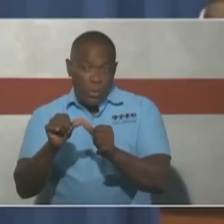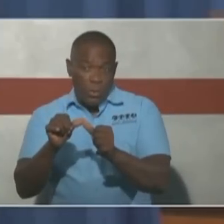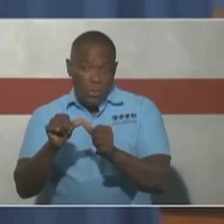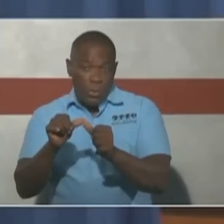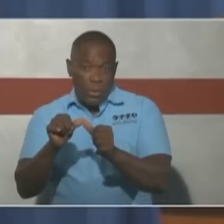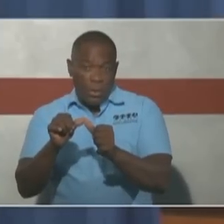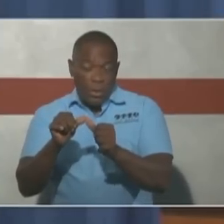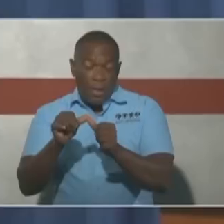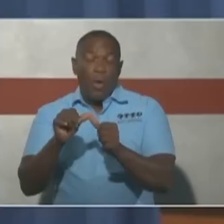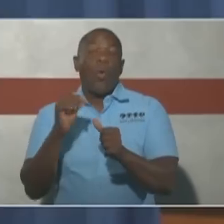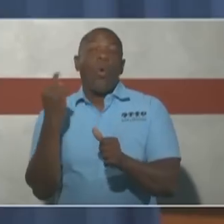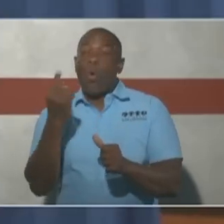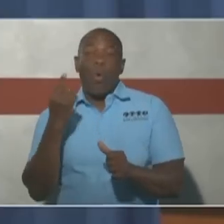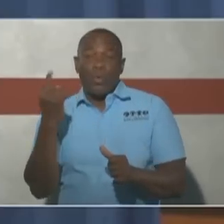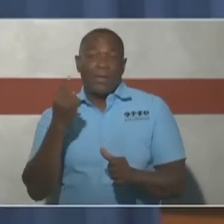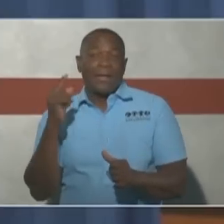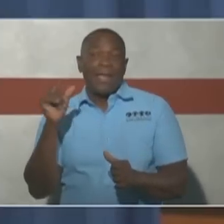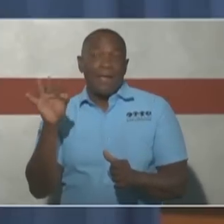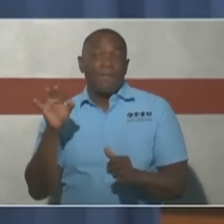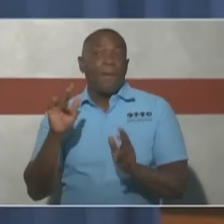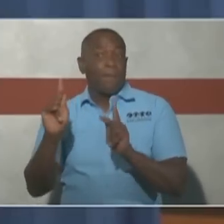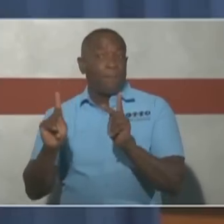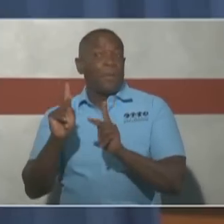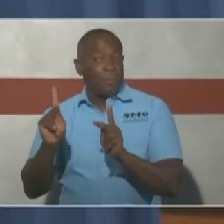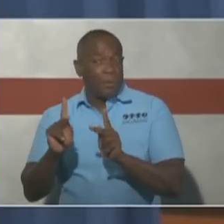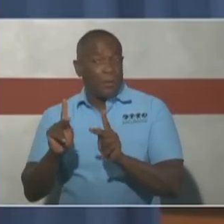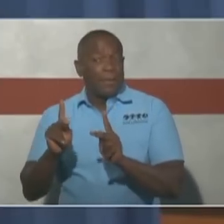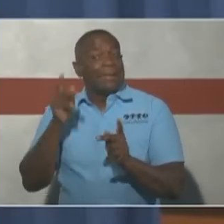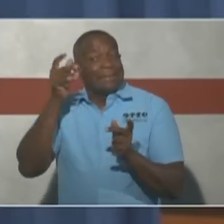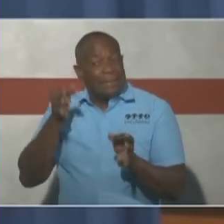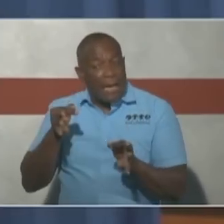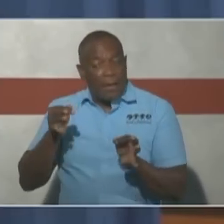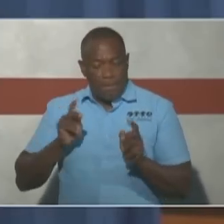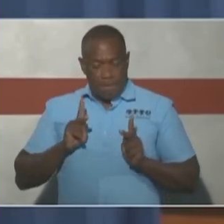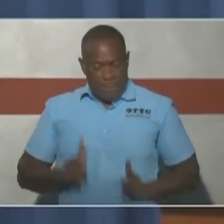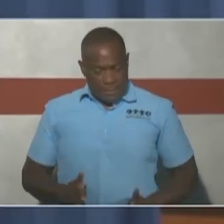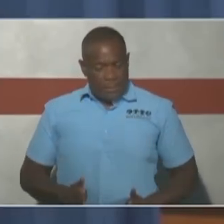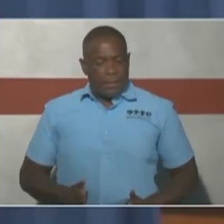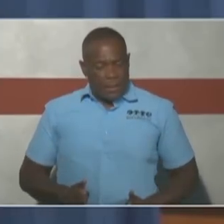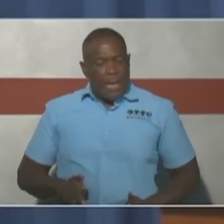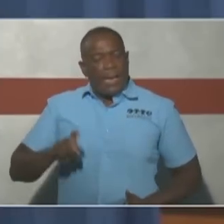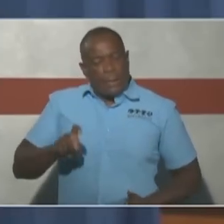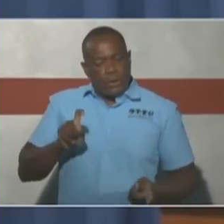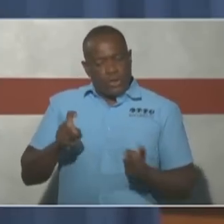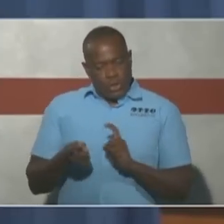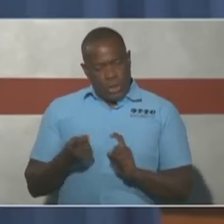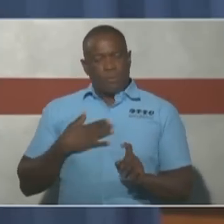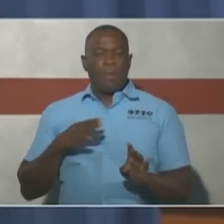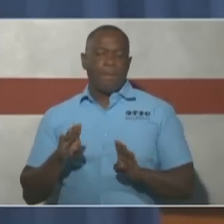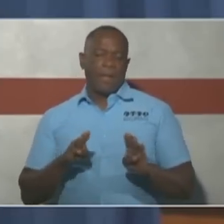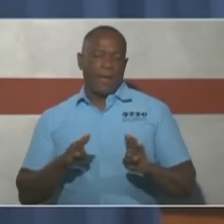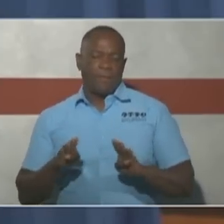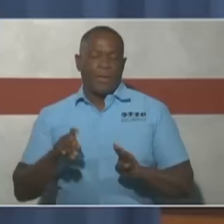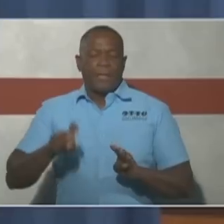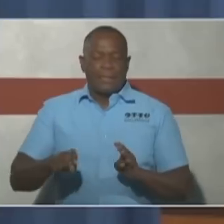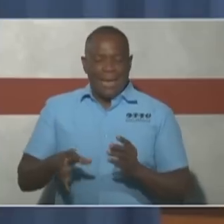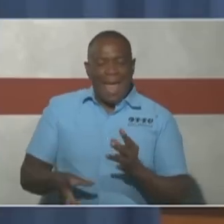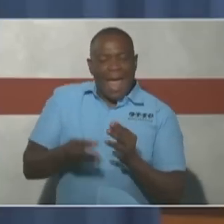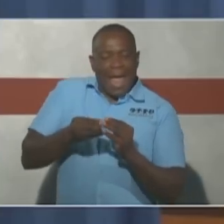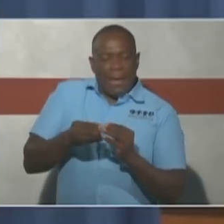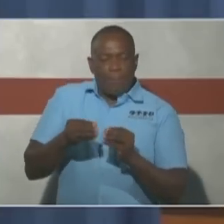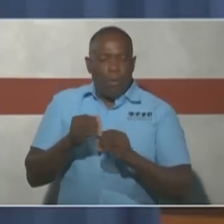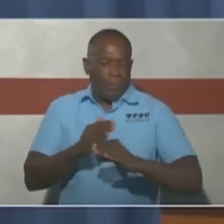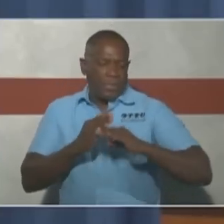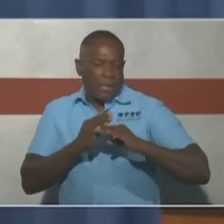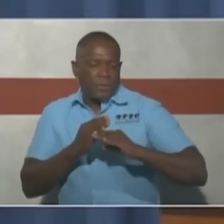this week to maybe low teens to mid-20s on a daily basis in the next